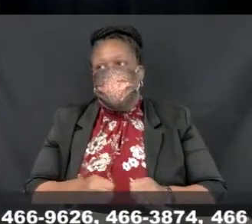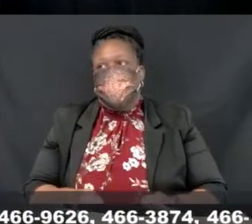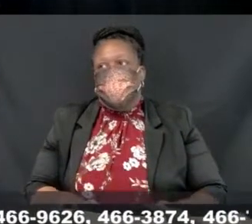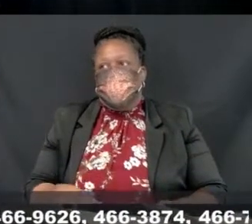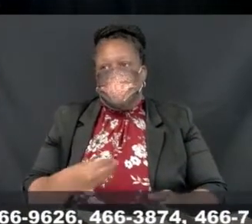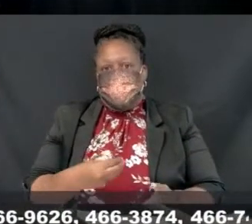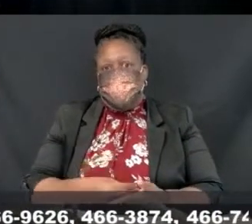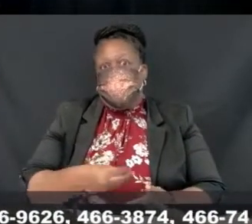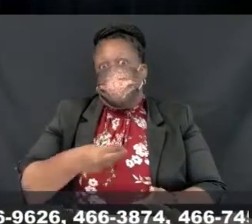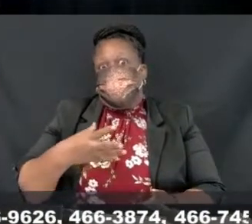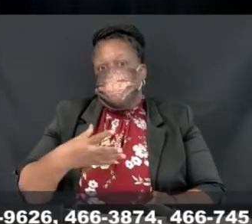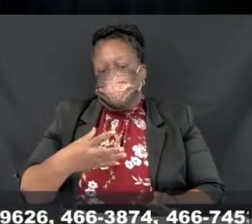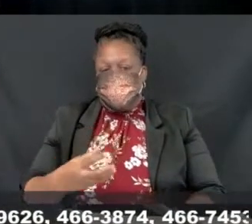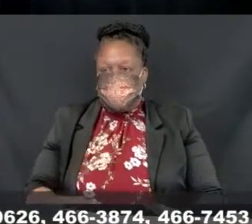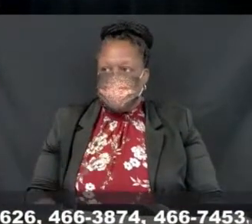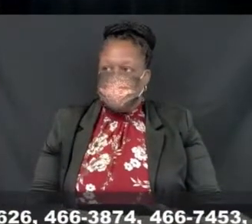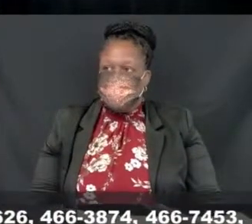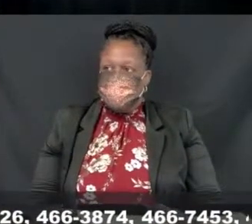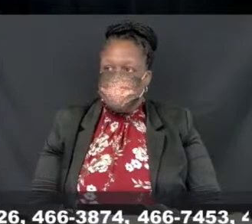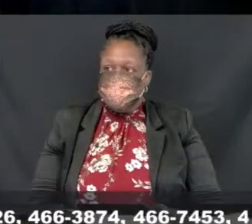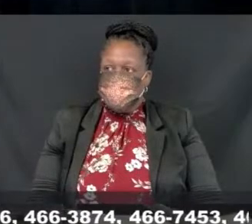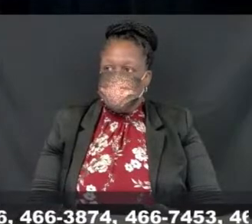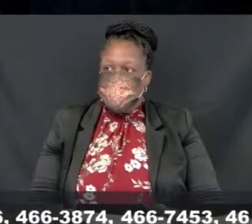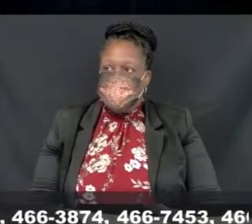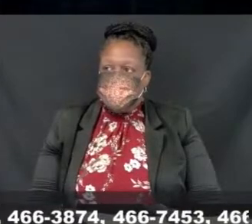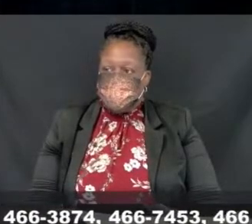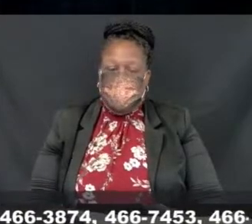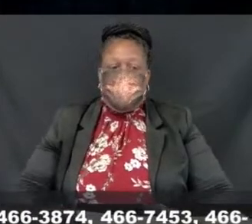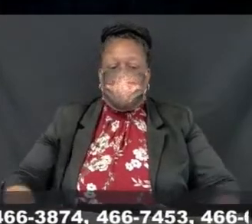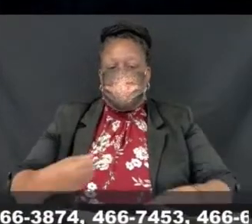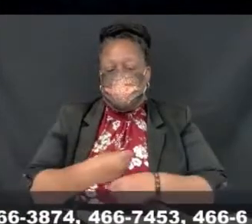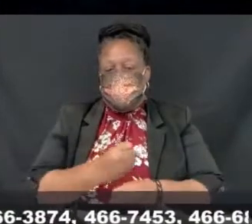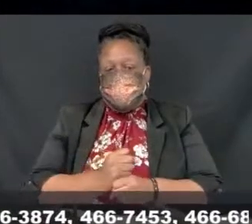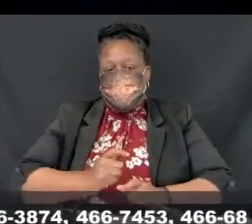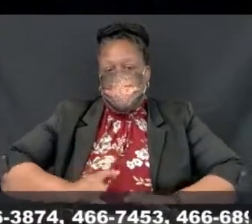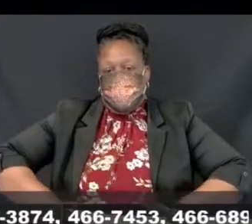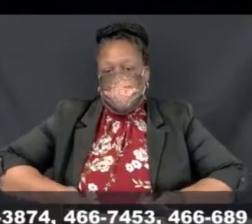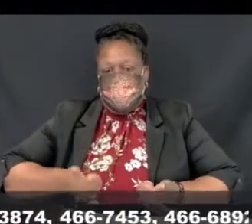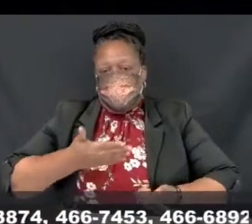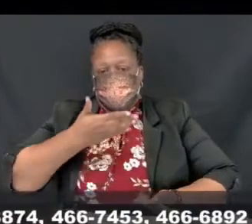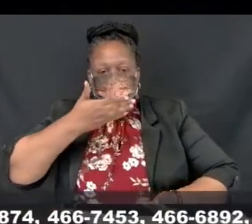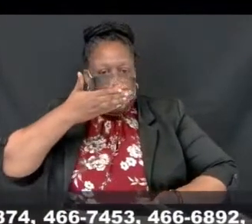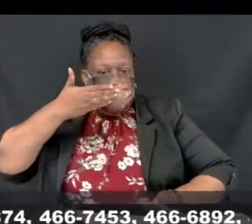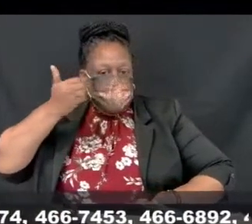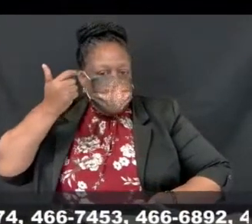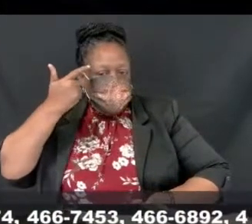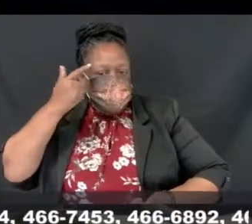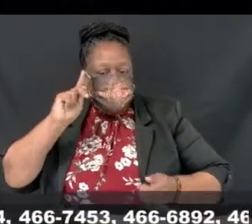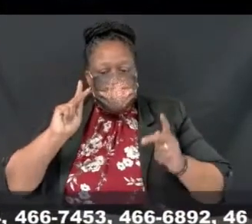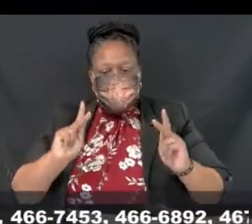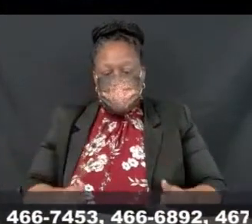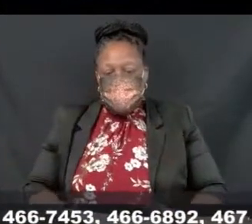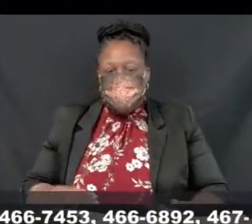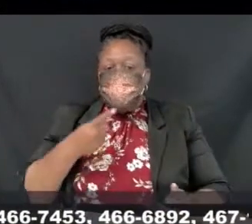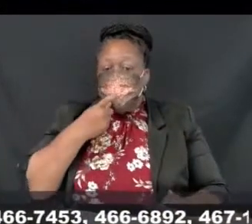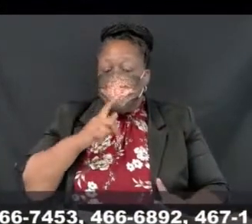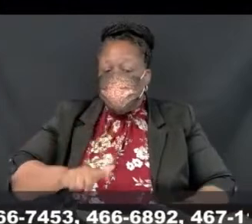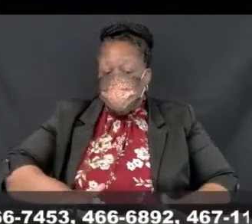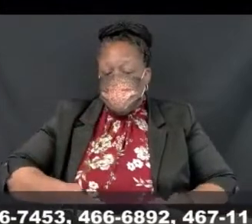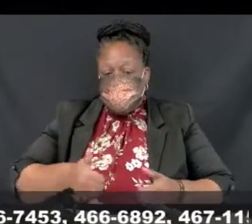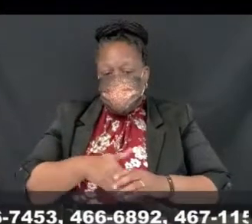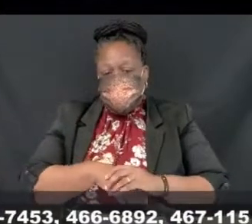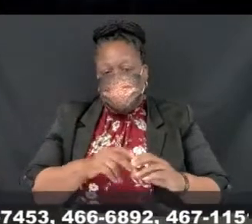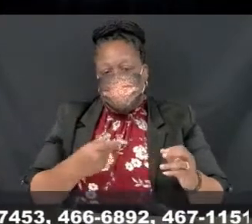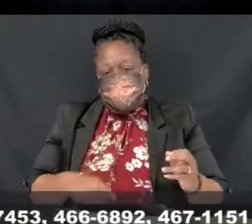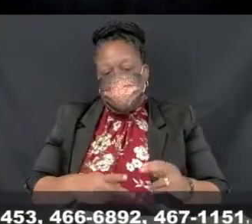in achieving an improved standard of living for the citizens and residents of both islands of St. Kitts